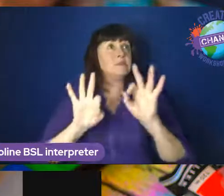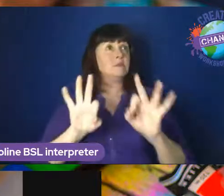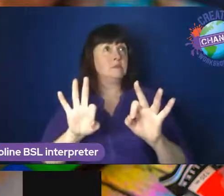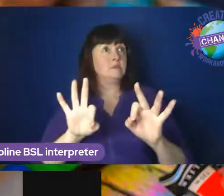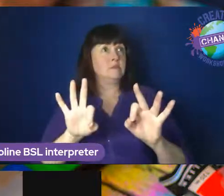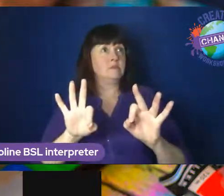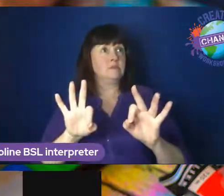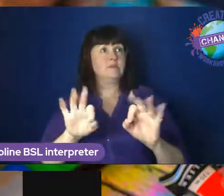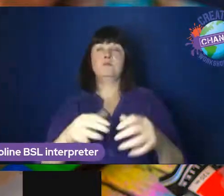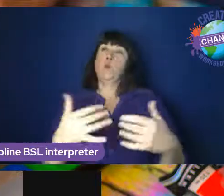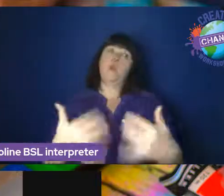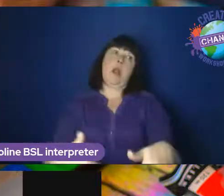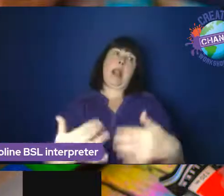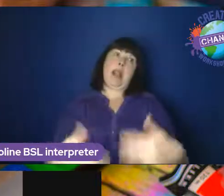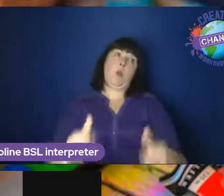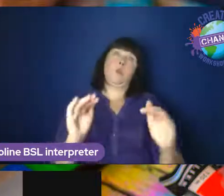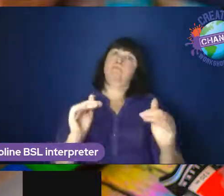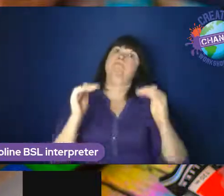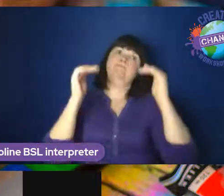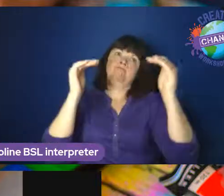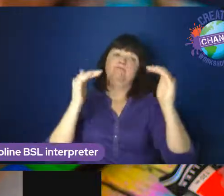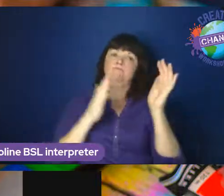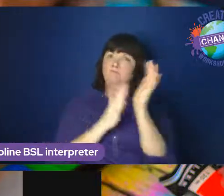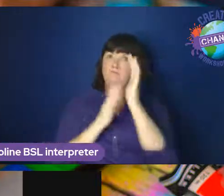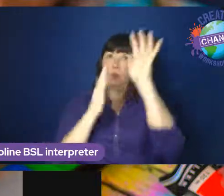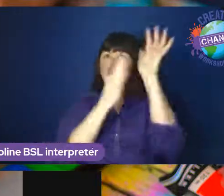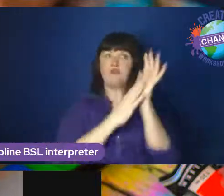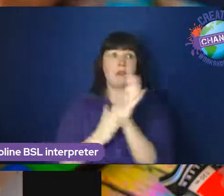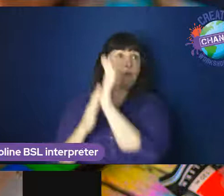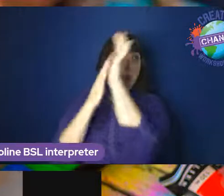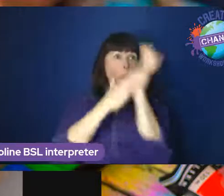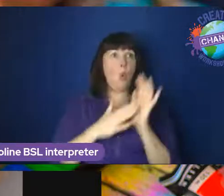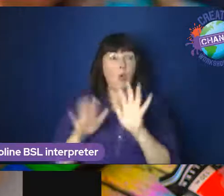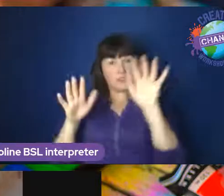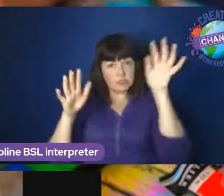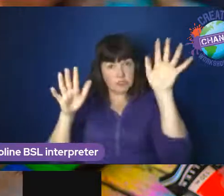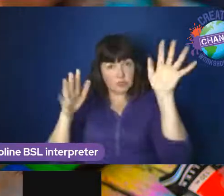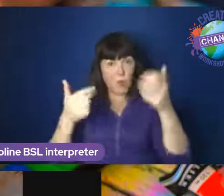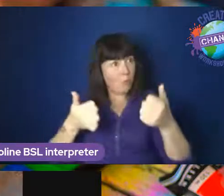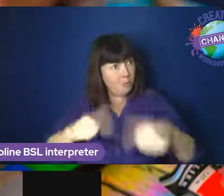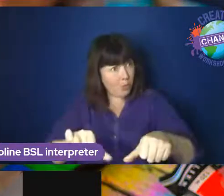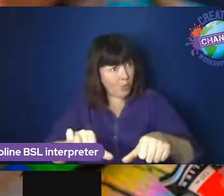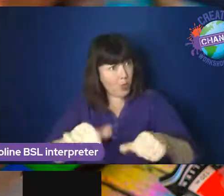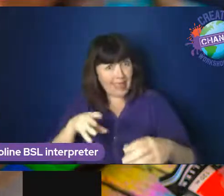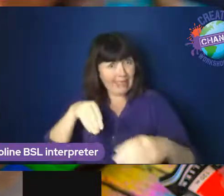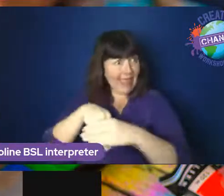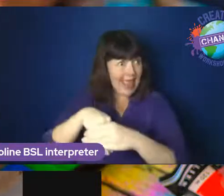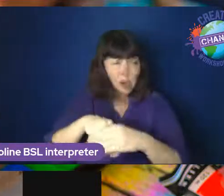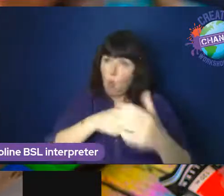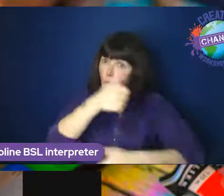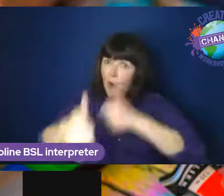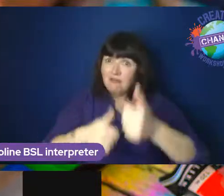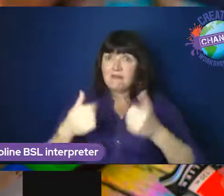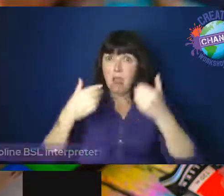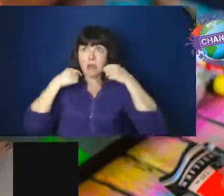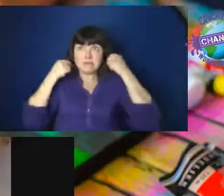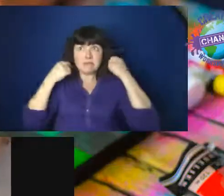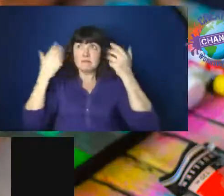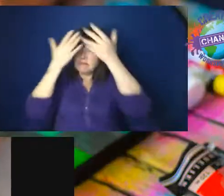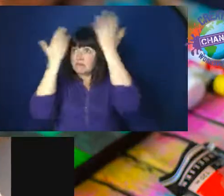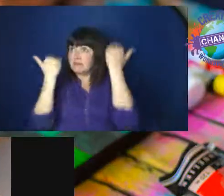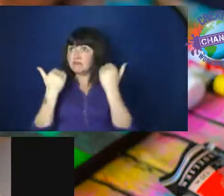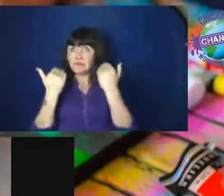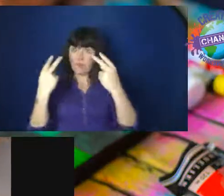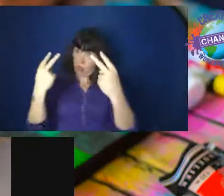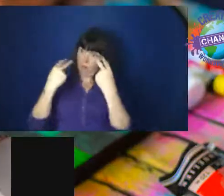absolutely flipping incredible. So round of applause. Well done for making it. Well done for doing it. Well done for showing up.